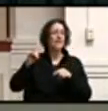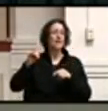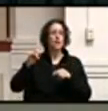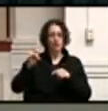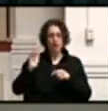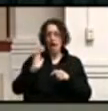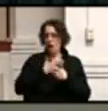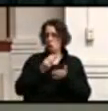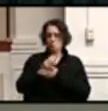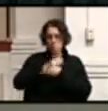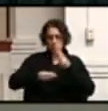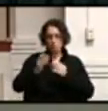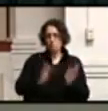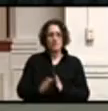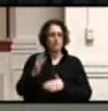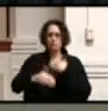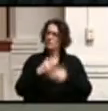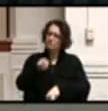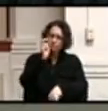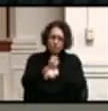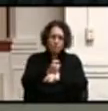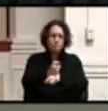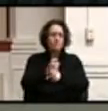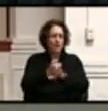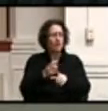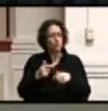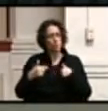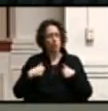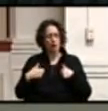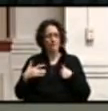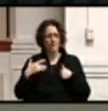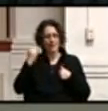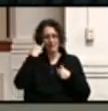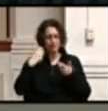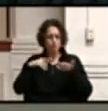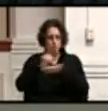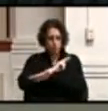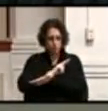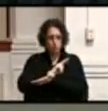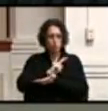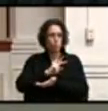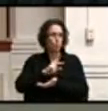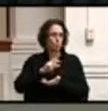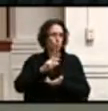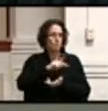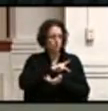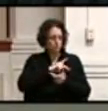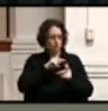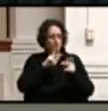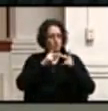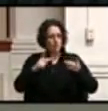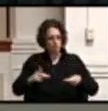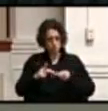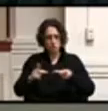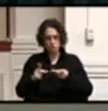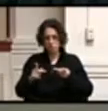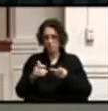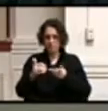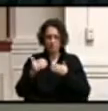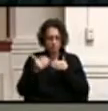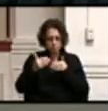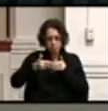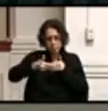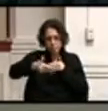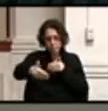coming from, just to have a better understanding of, because we don't want to decimate your departments. I mean, I think we learned that, you